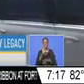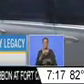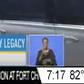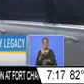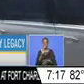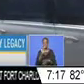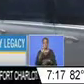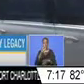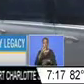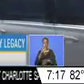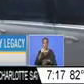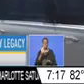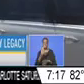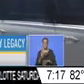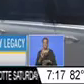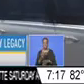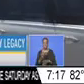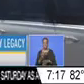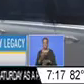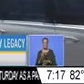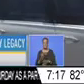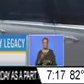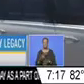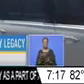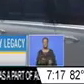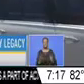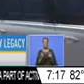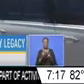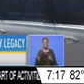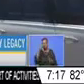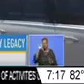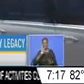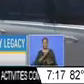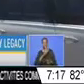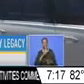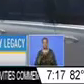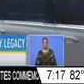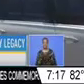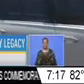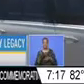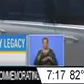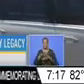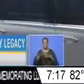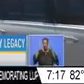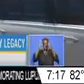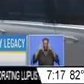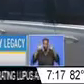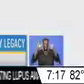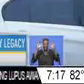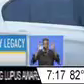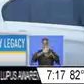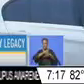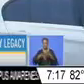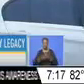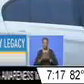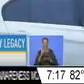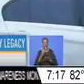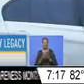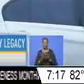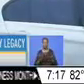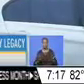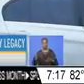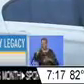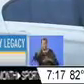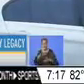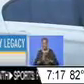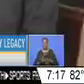just important that we were able to be here today to celebrate God's manifestation of all the good that he is able to do. And here I am today trying to